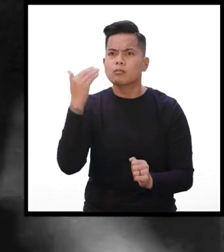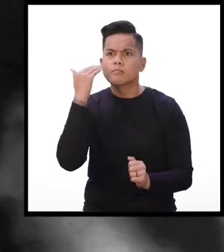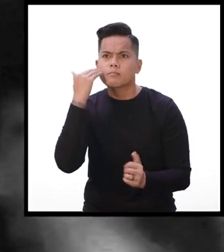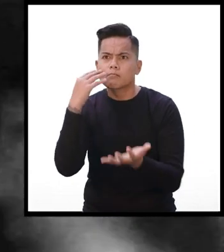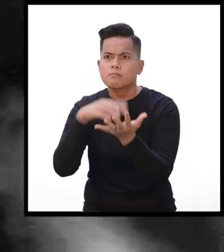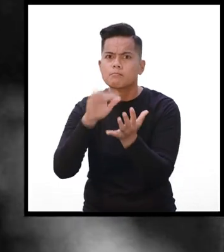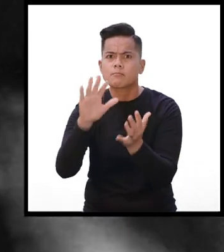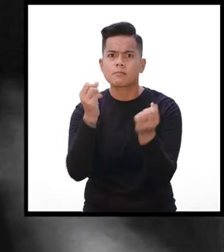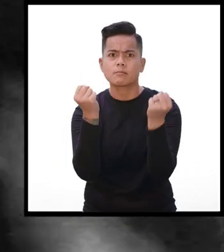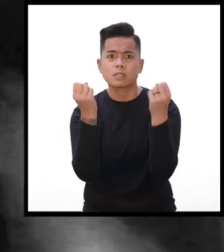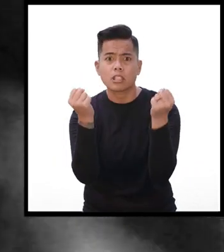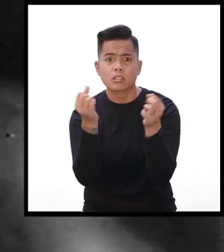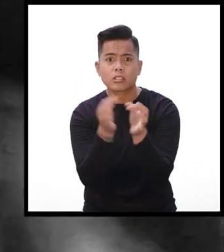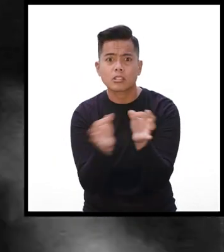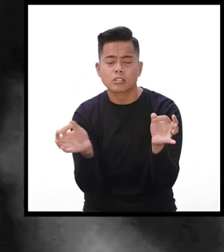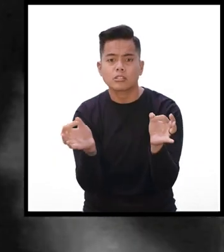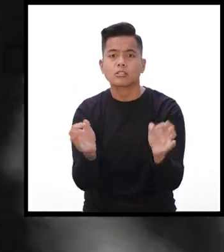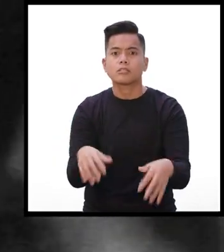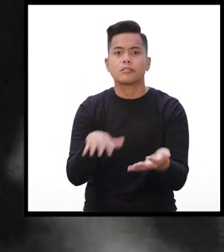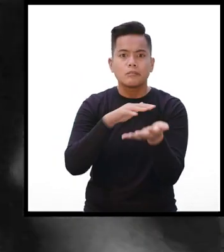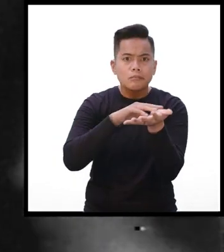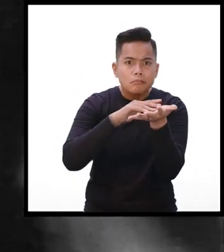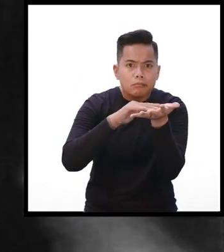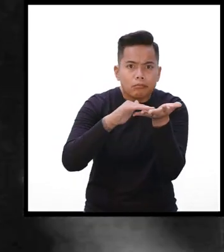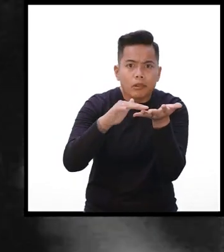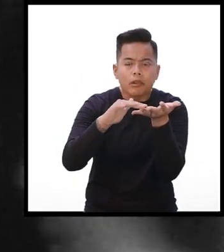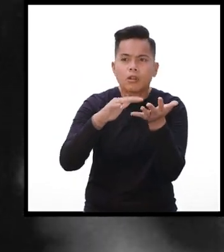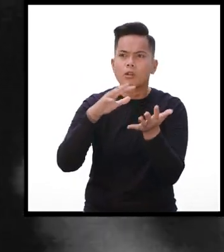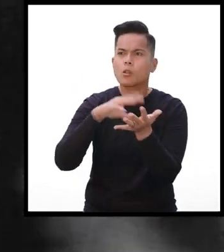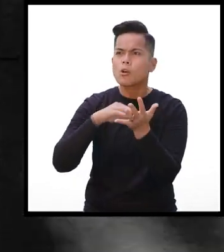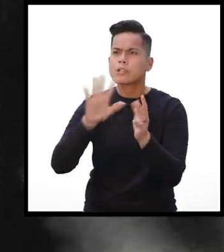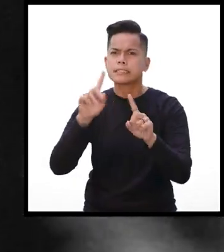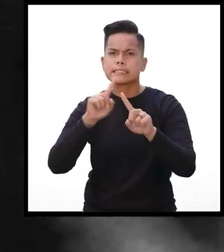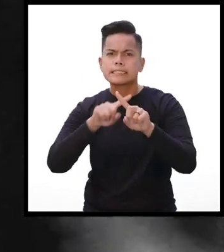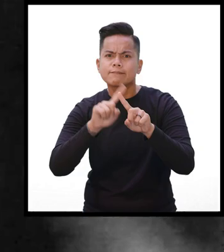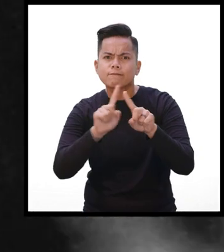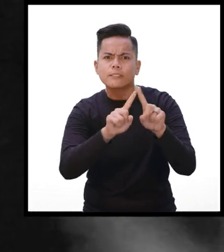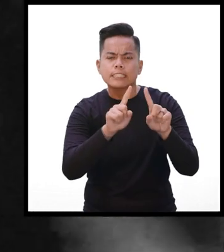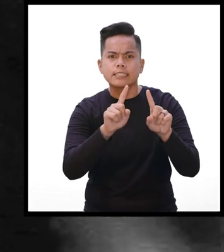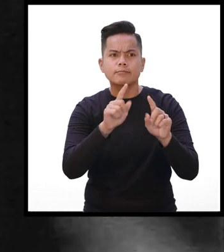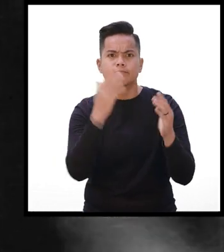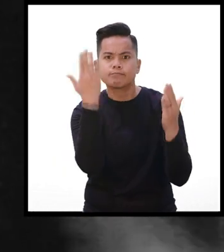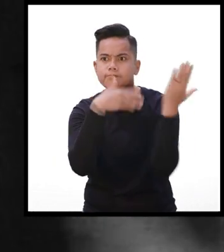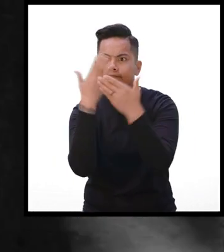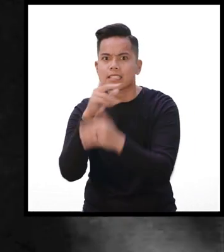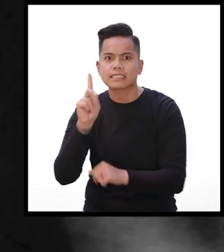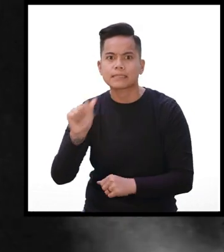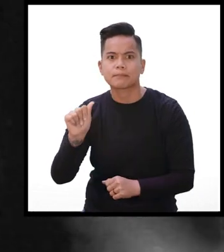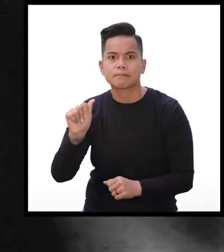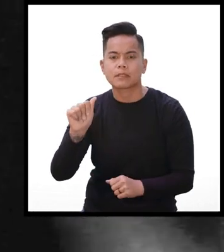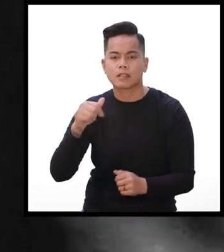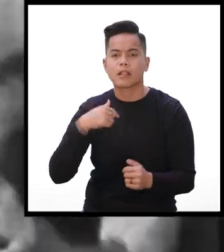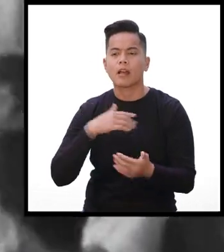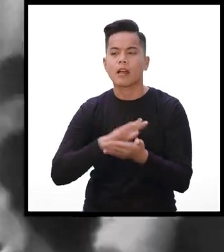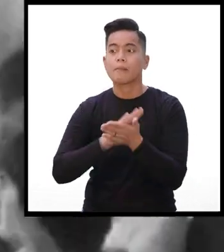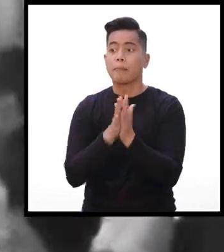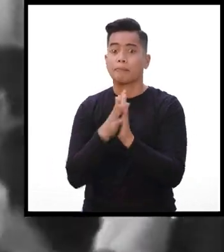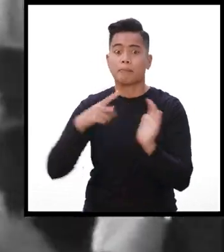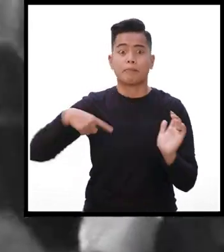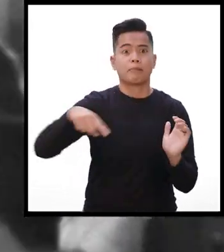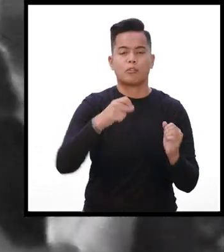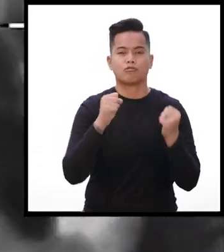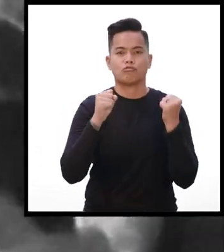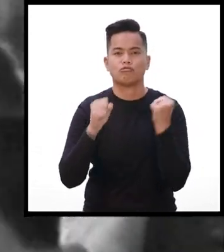coalition, learning sign language, learning Braille, learning about hidden disabilities, we would